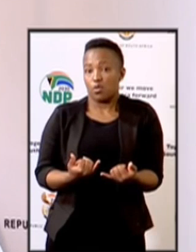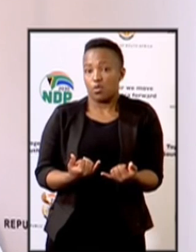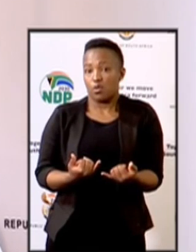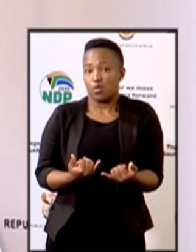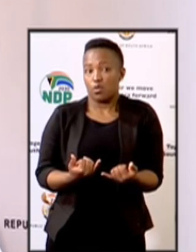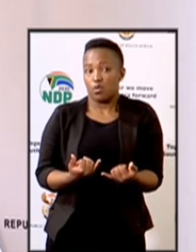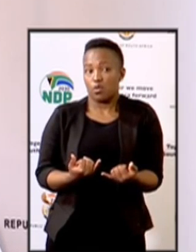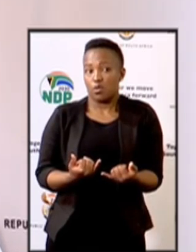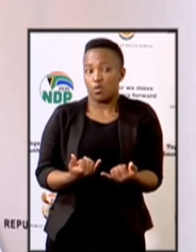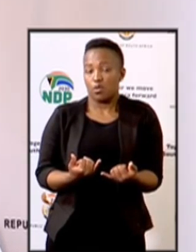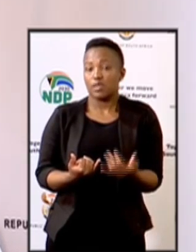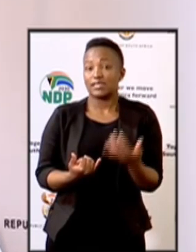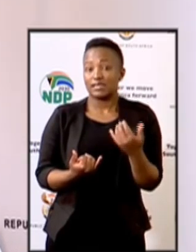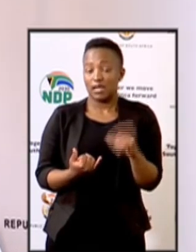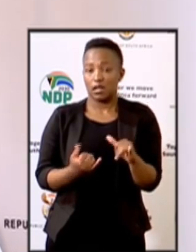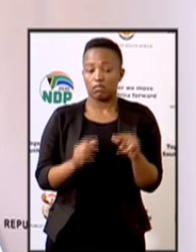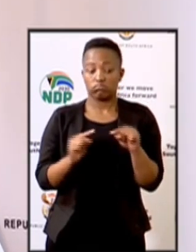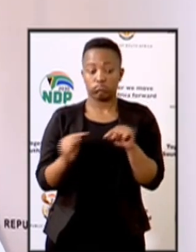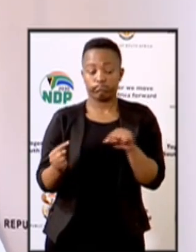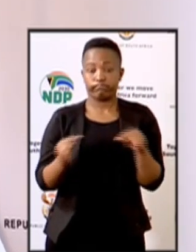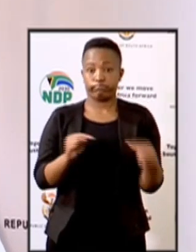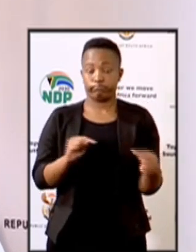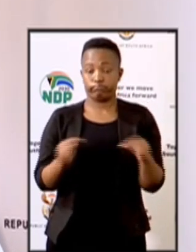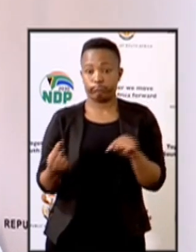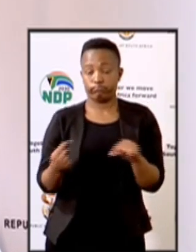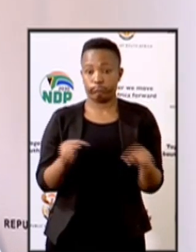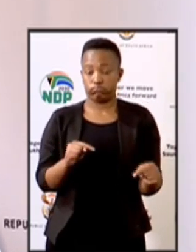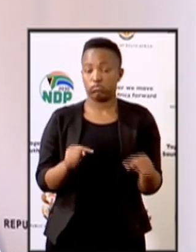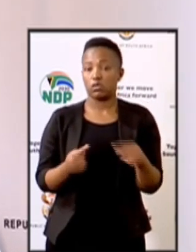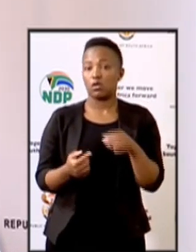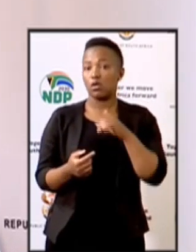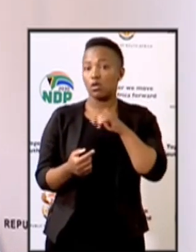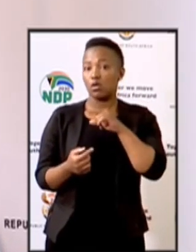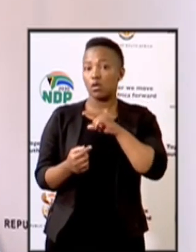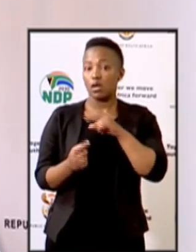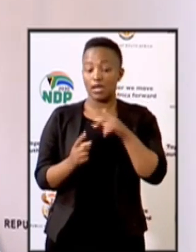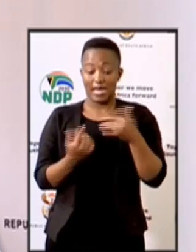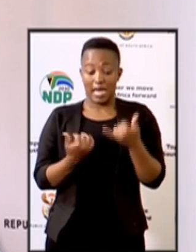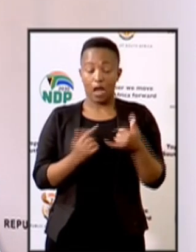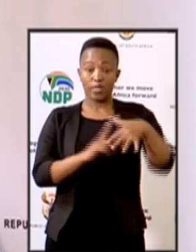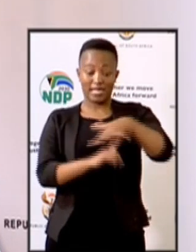under a dispute. In other words, we're at a situation where